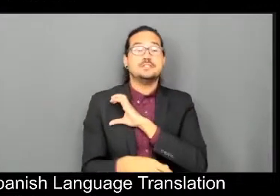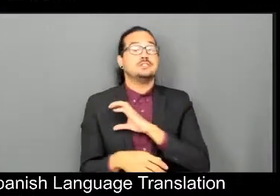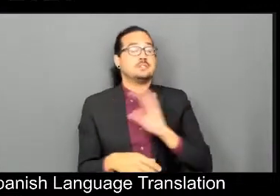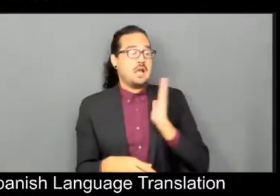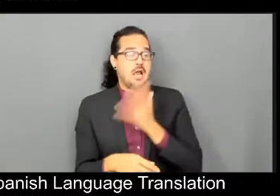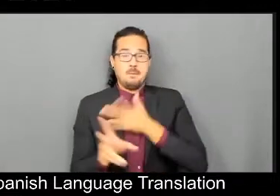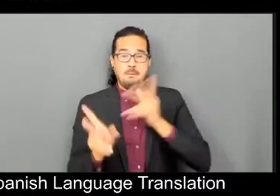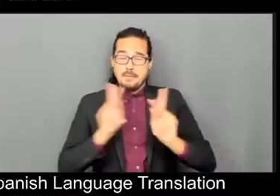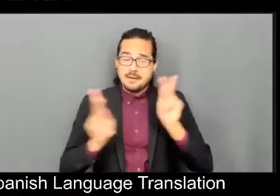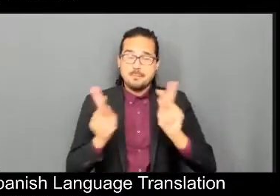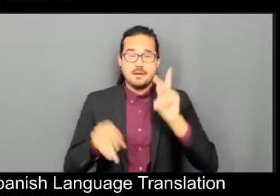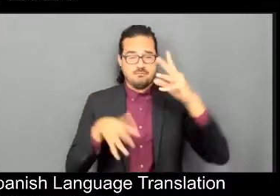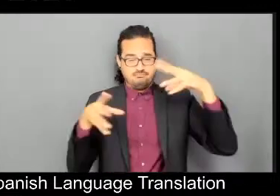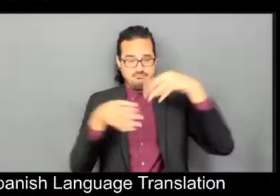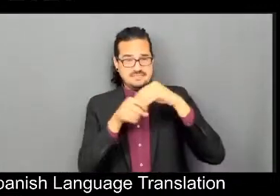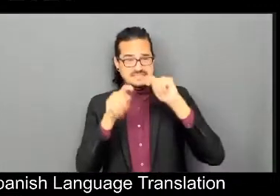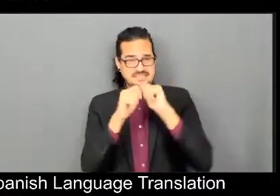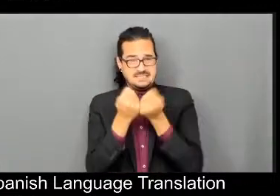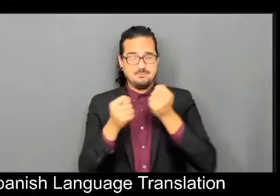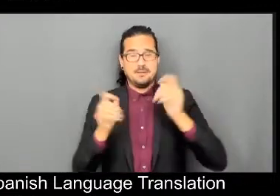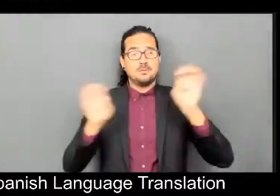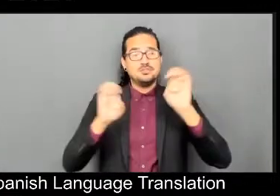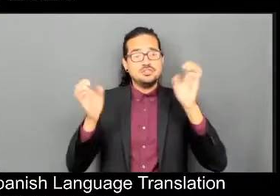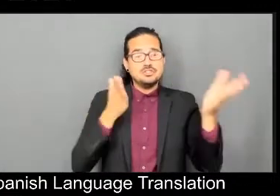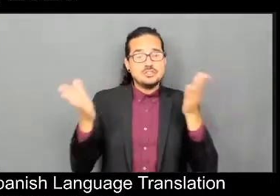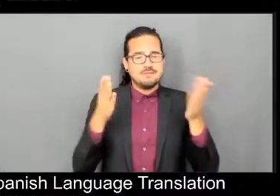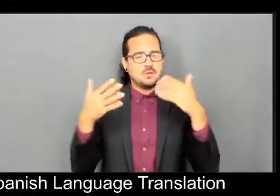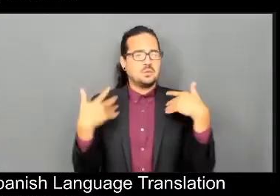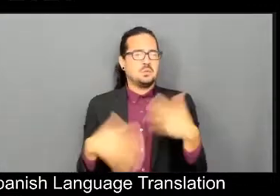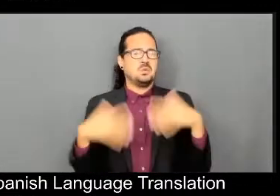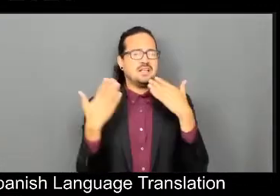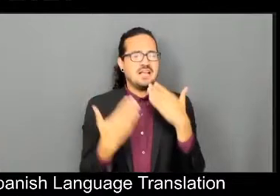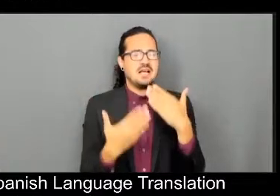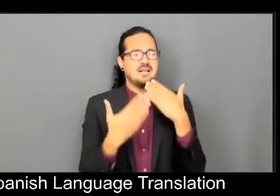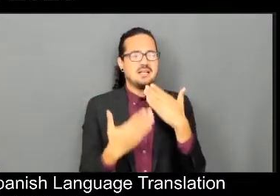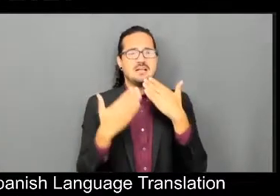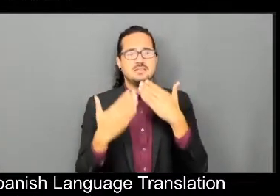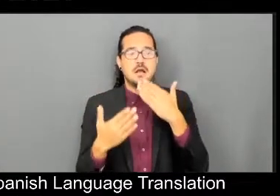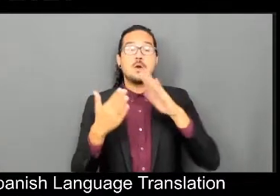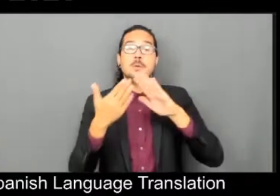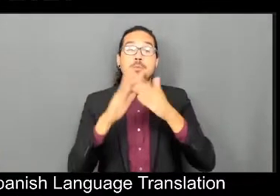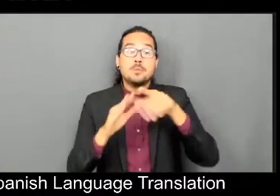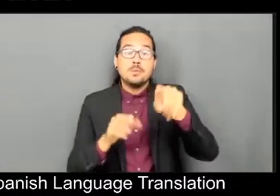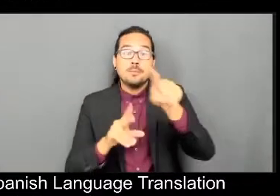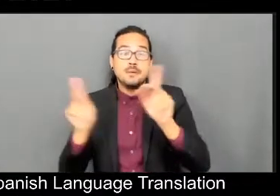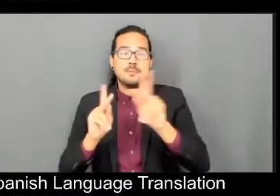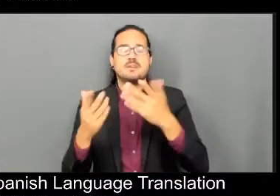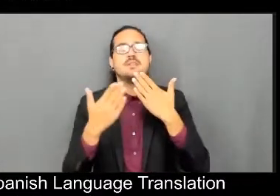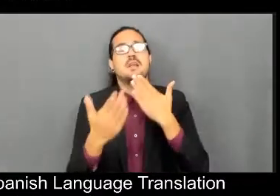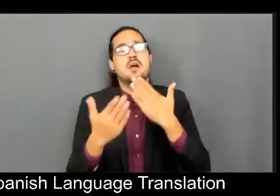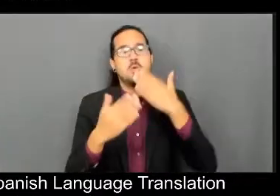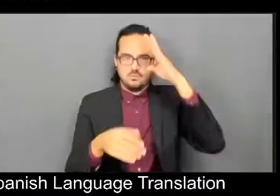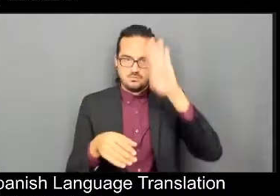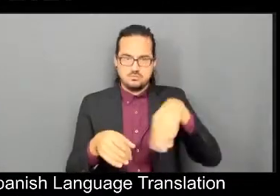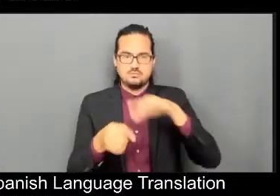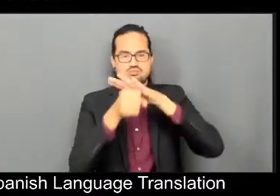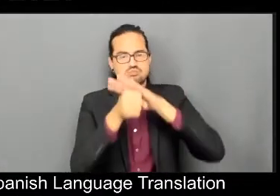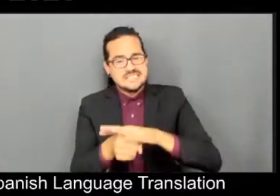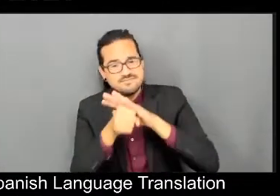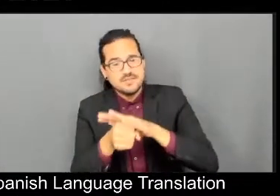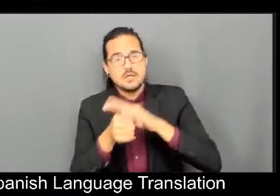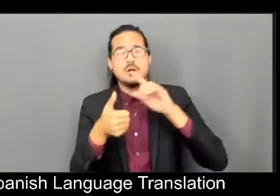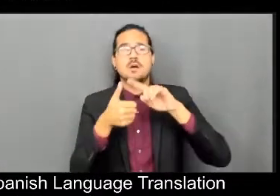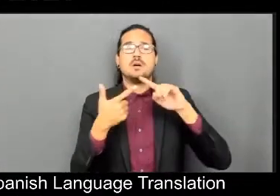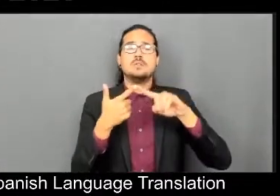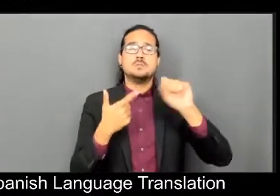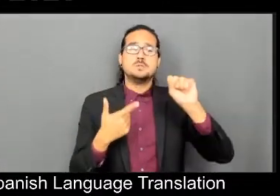want to thank our community. This has been stressful. It continues to be a bit smoky. It's better than it has been, but there's a lot